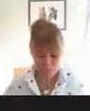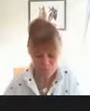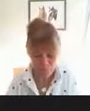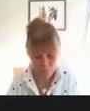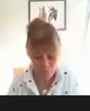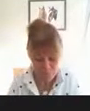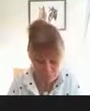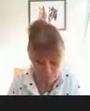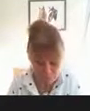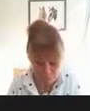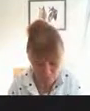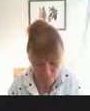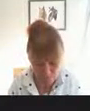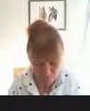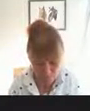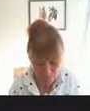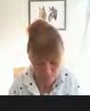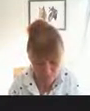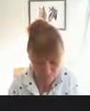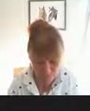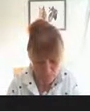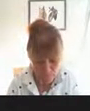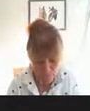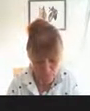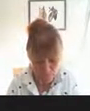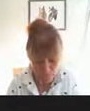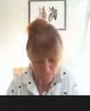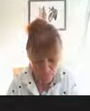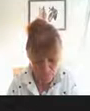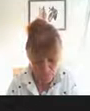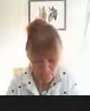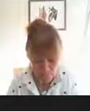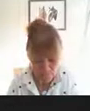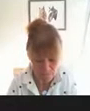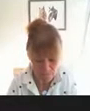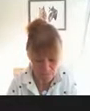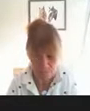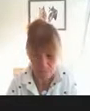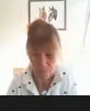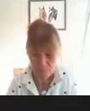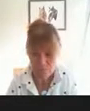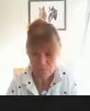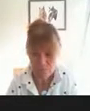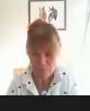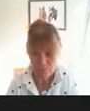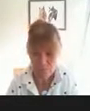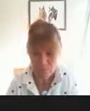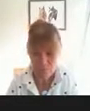both lizards. And going on now to our last question,